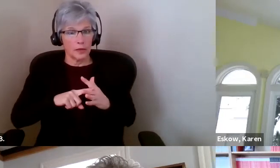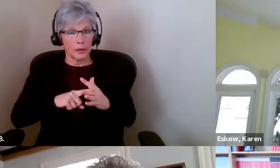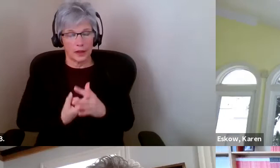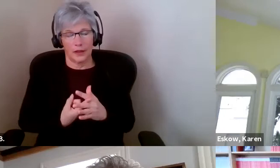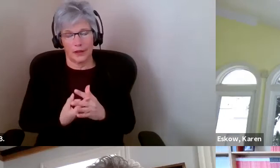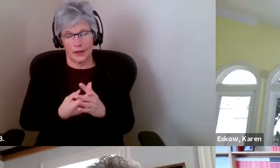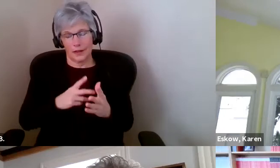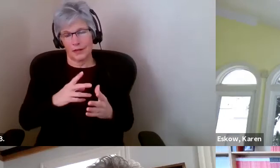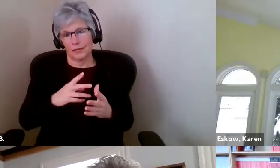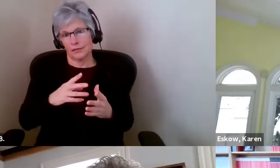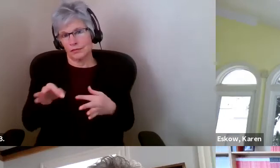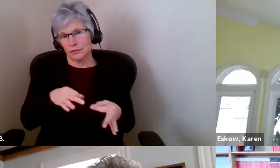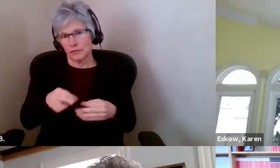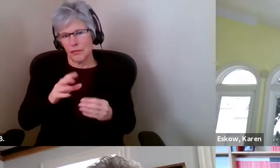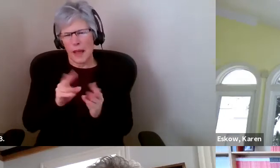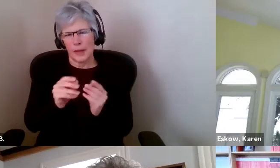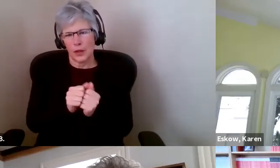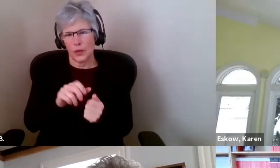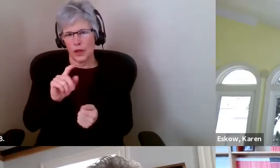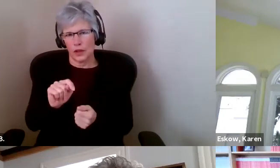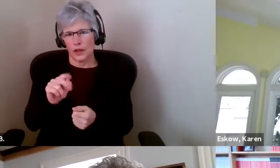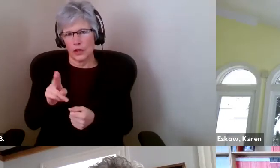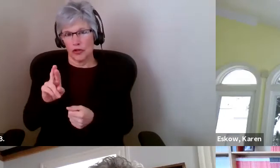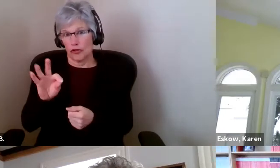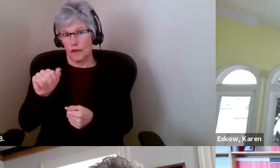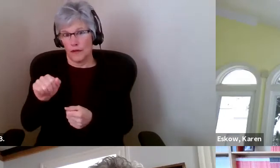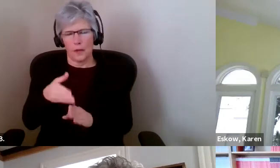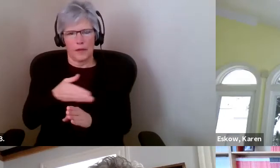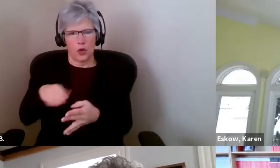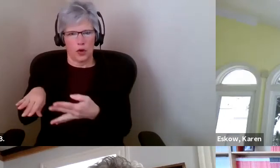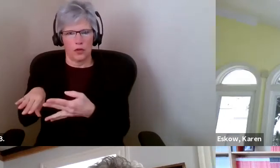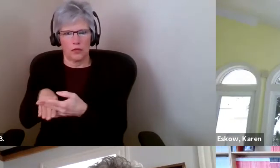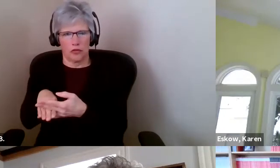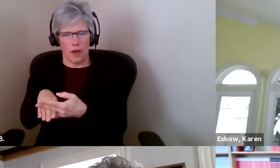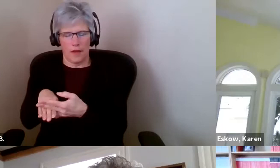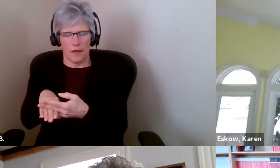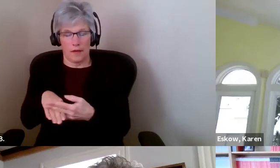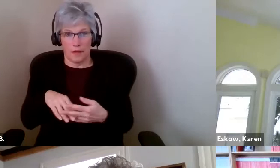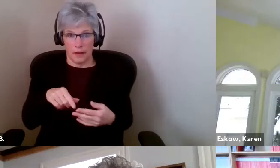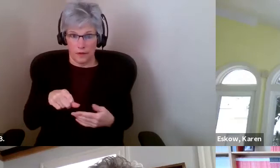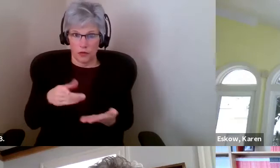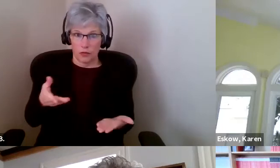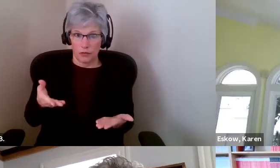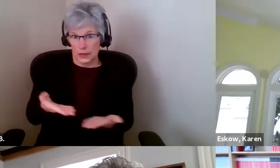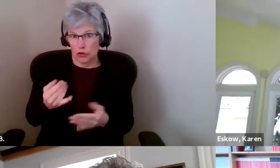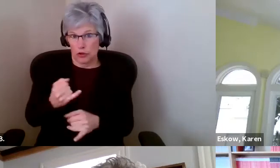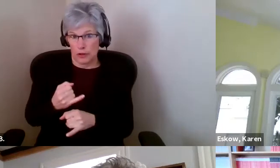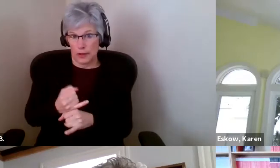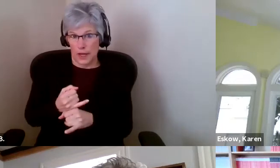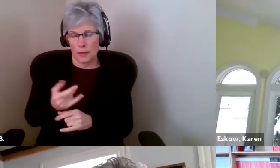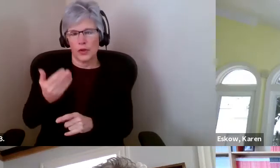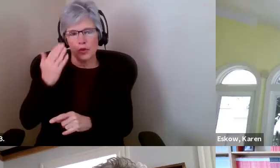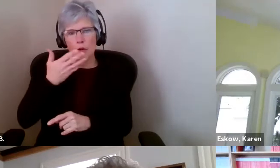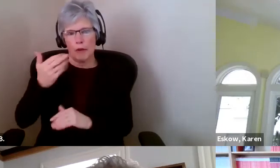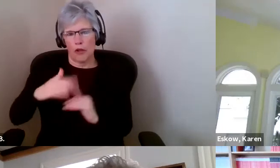before the break. Those of you who have been on campus for a while will know better than I do that